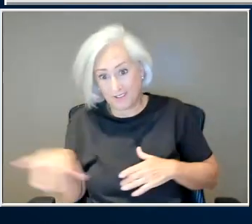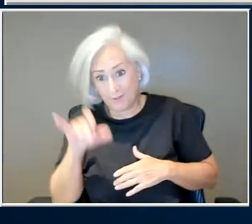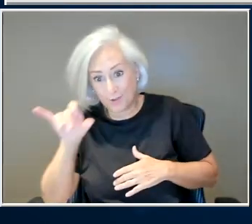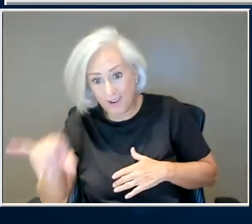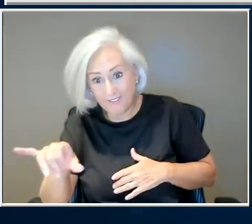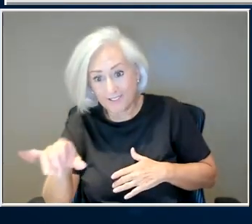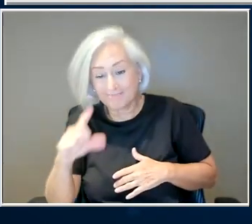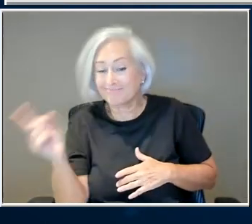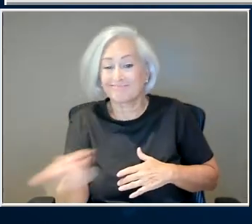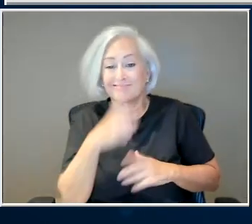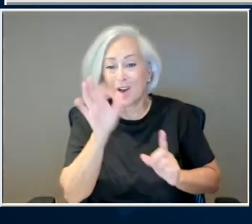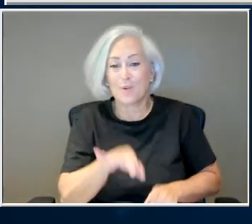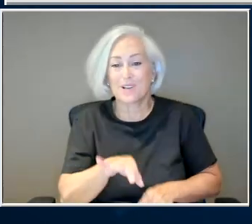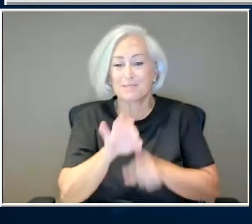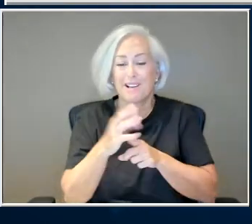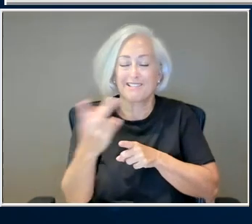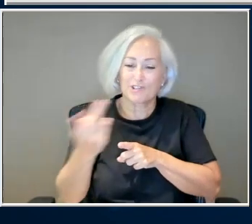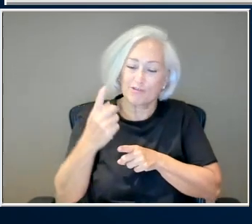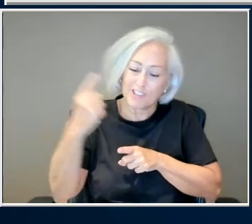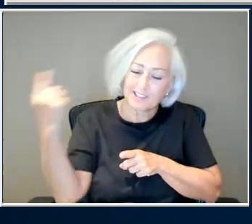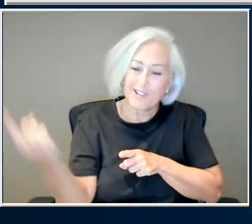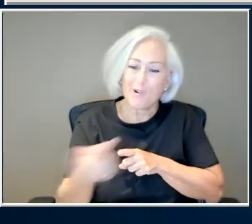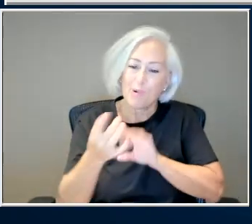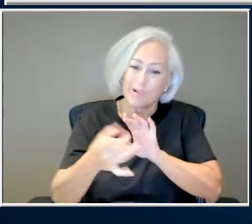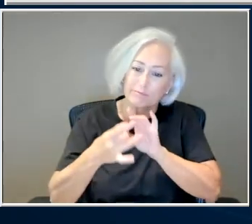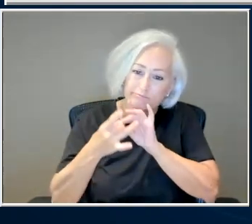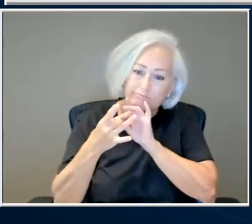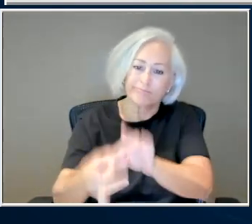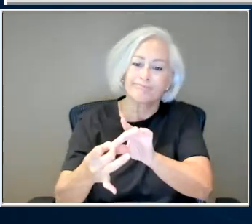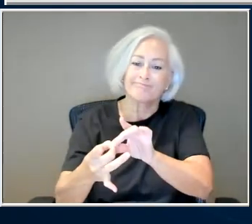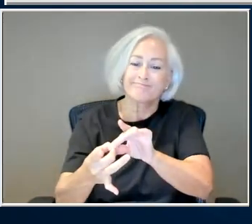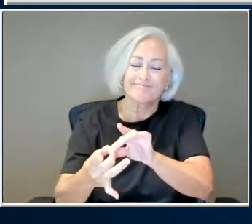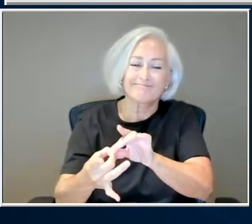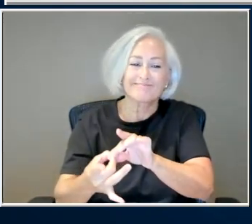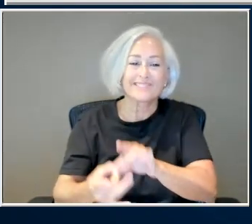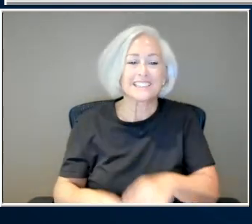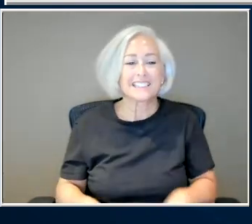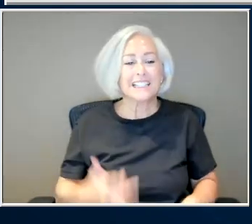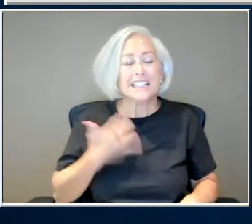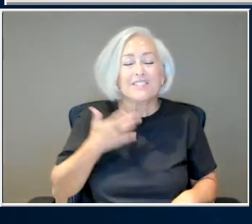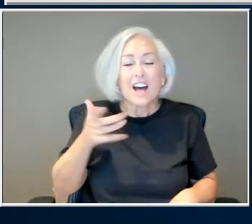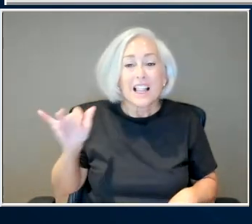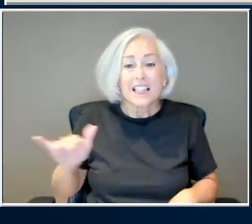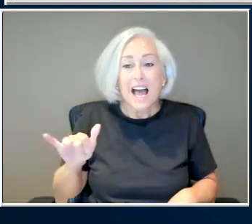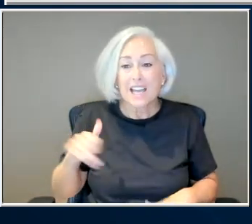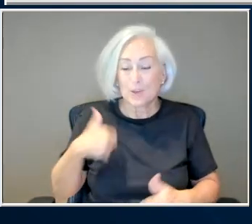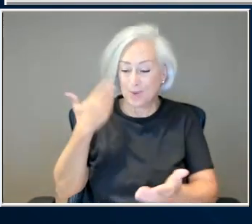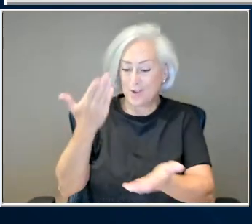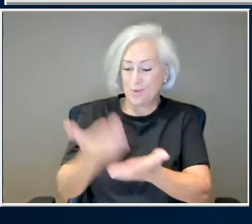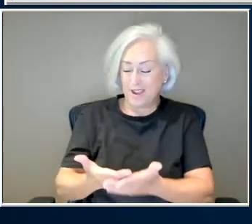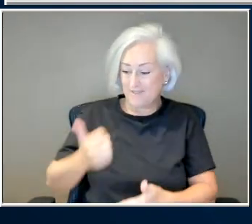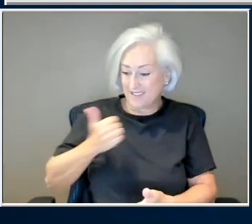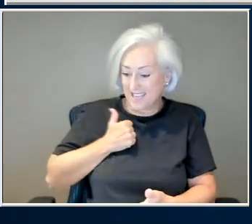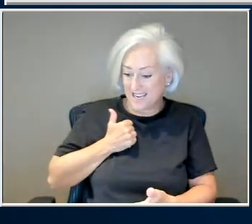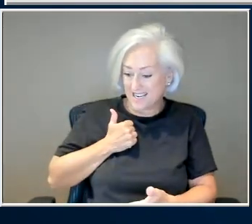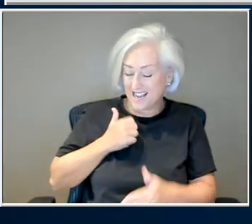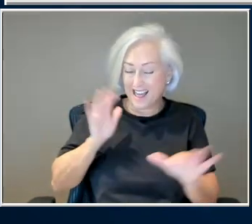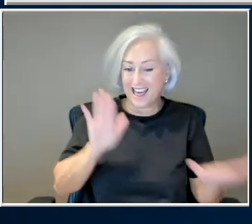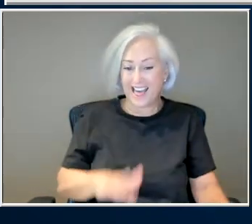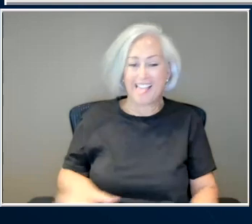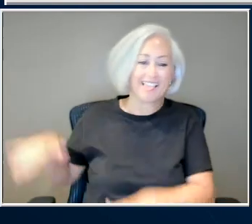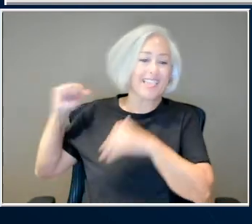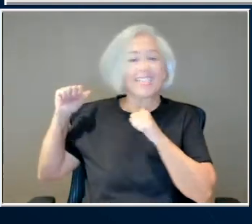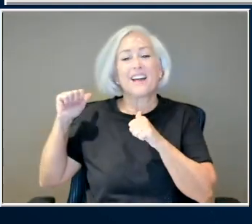that bond. So I felt like when we got to Canada and when we left Canada, I felt like I just